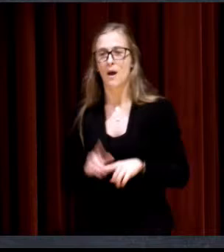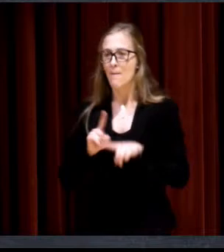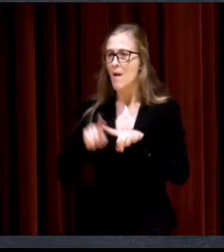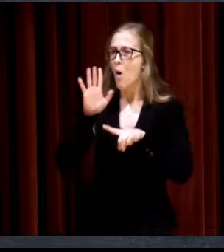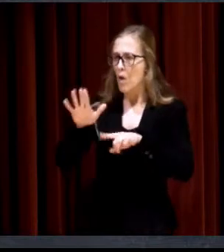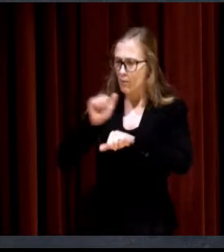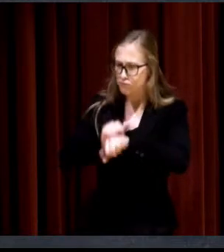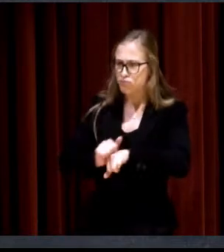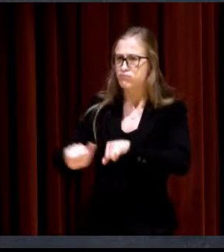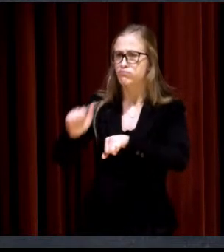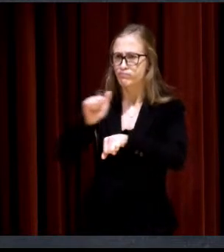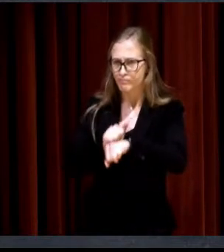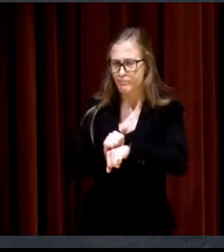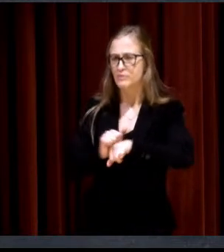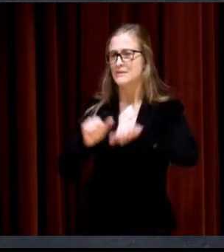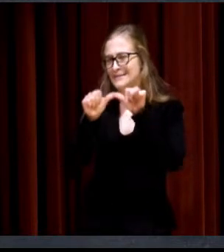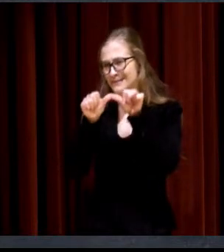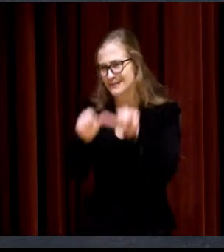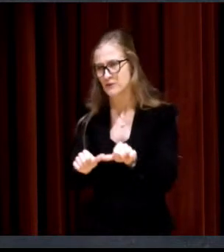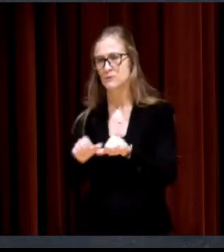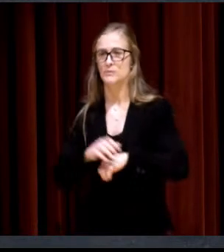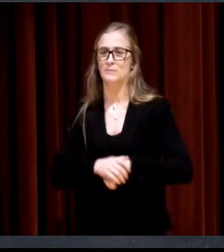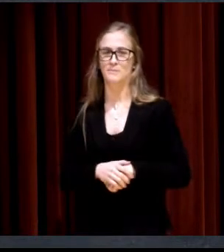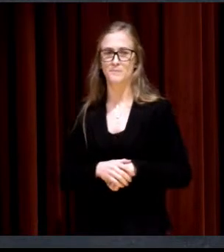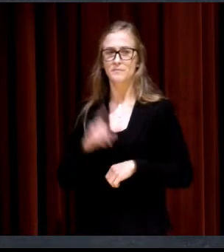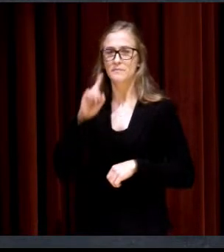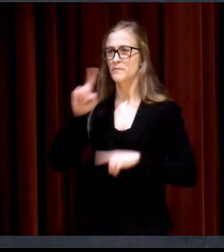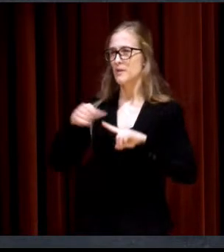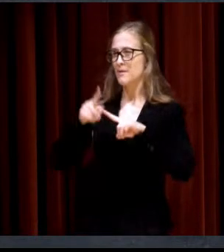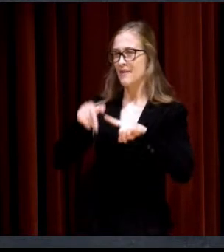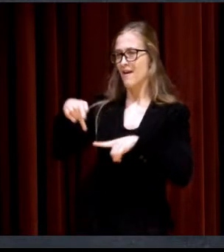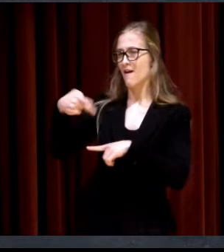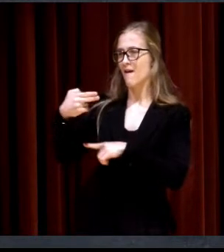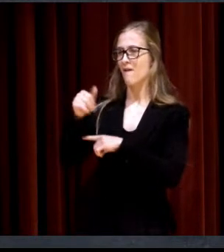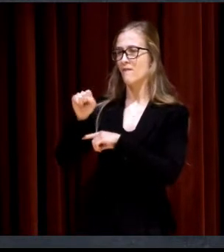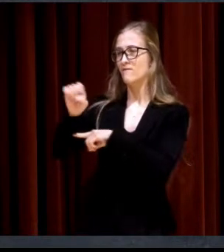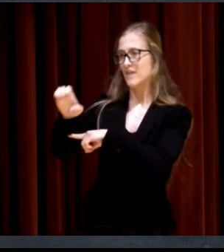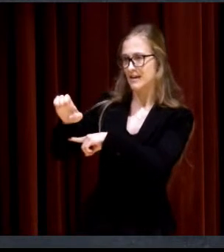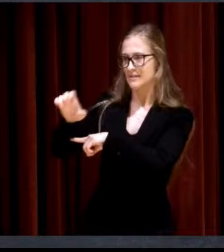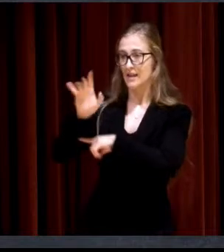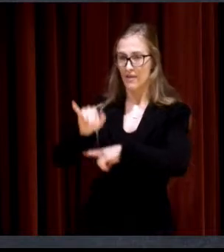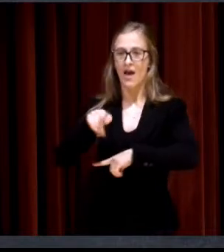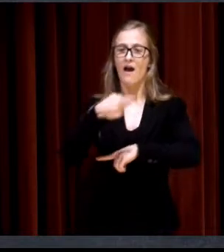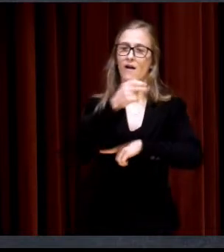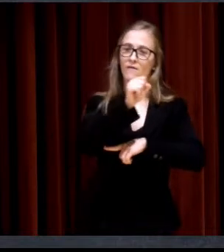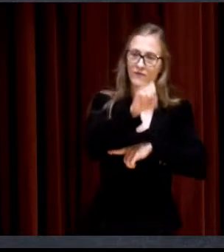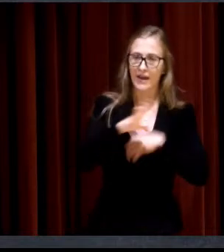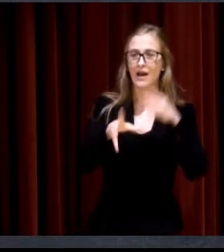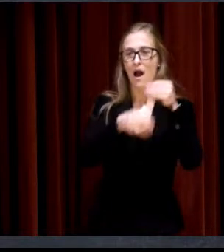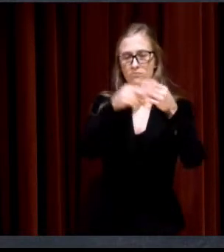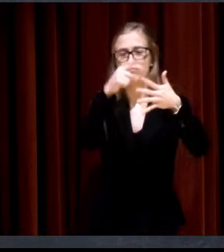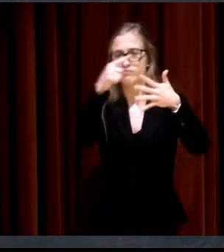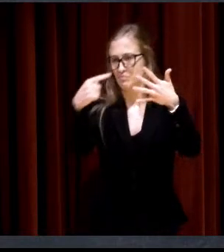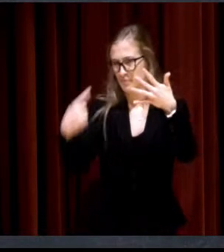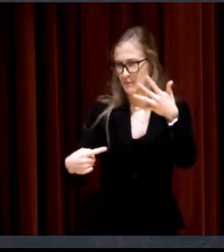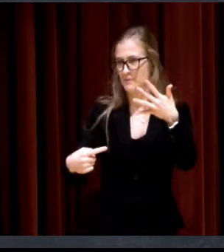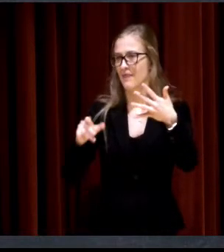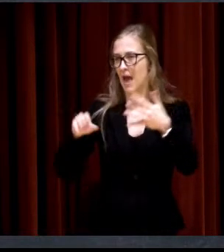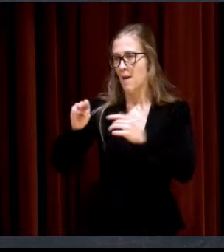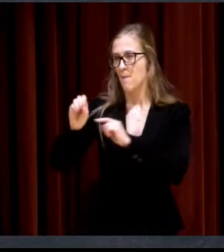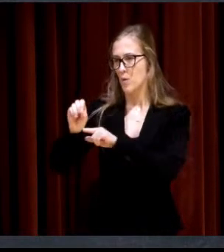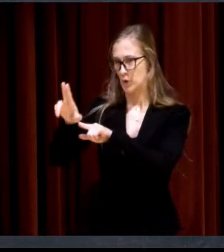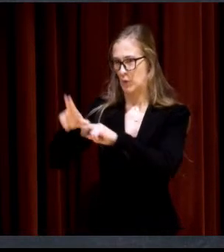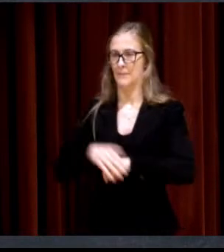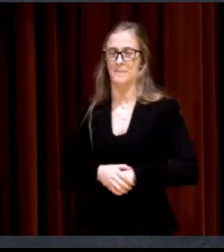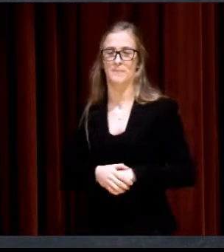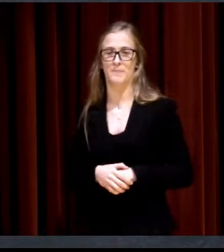work and build them, almost like thinking about putting this in phases, start with this phase, add this phase as we work through those MOUs.